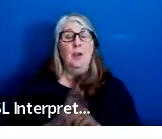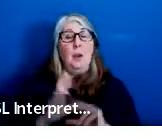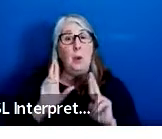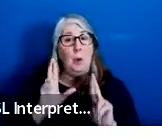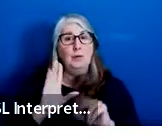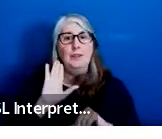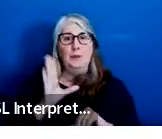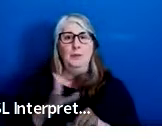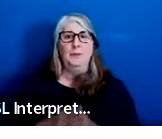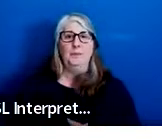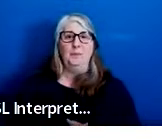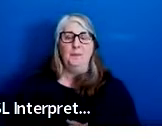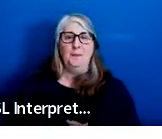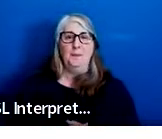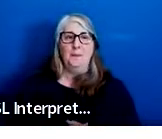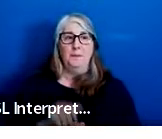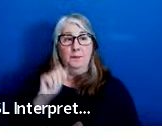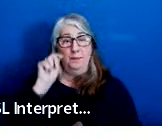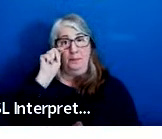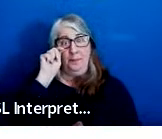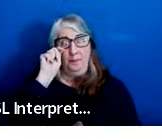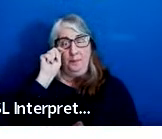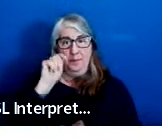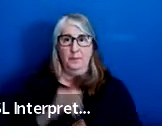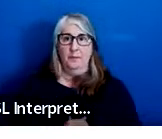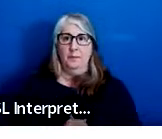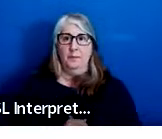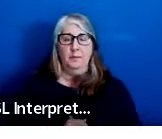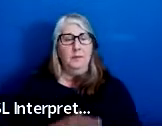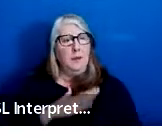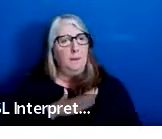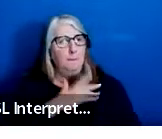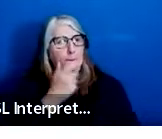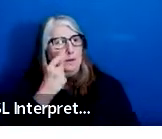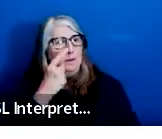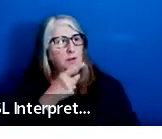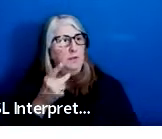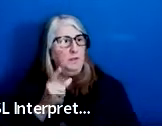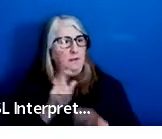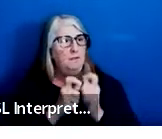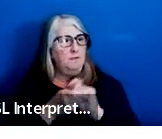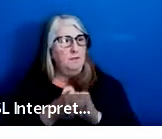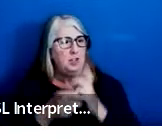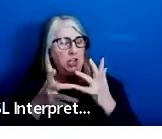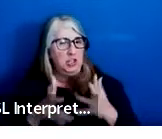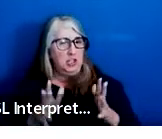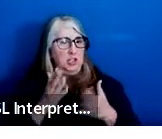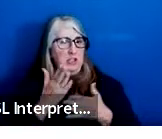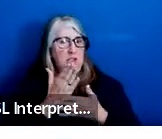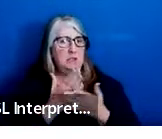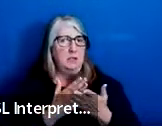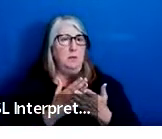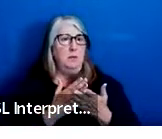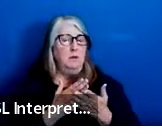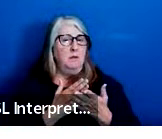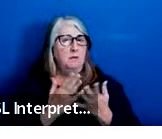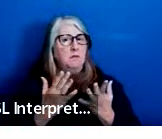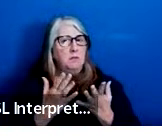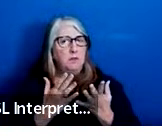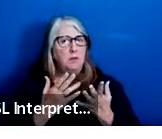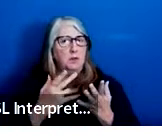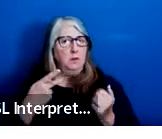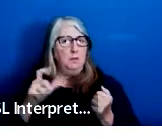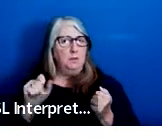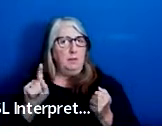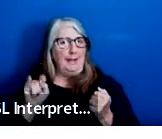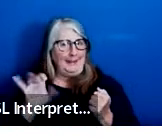is. And my understanding is that they have changed some of the makeup of the plastics that